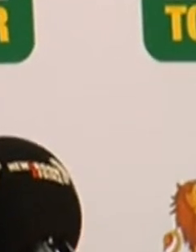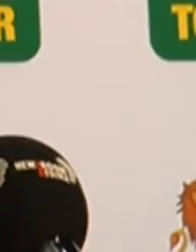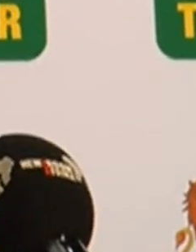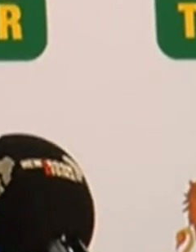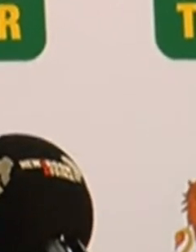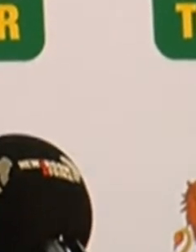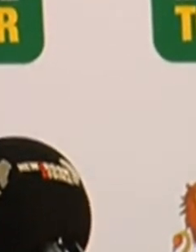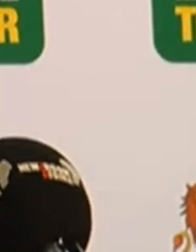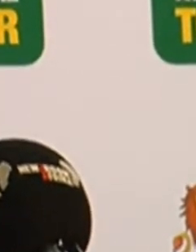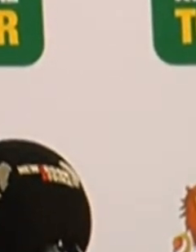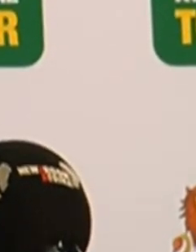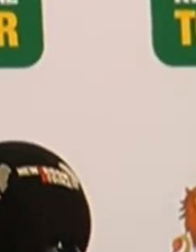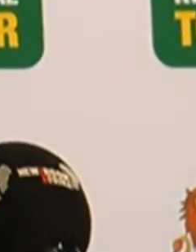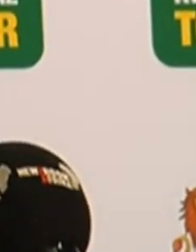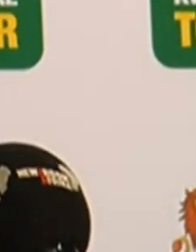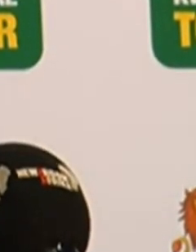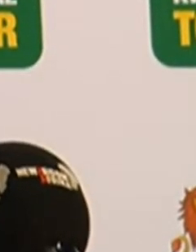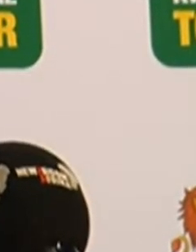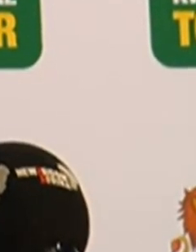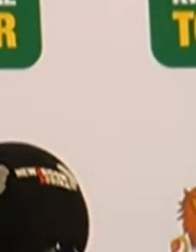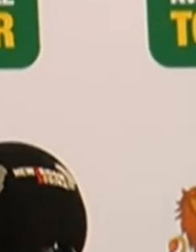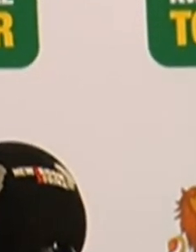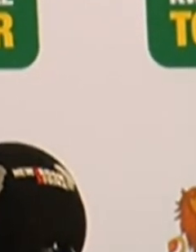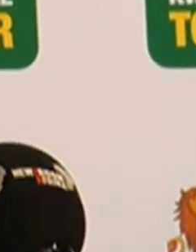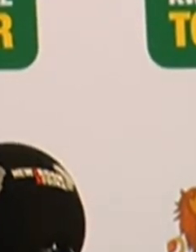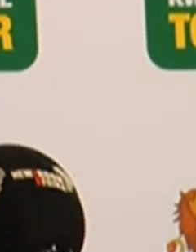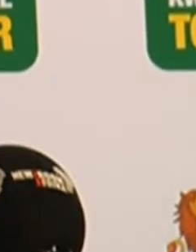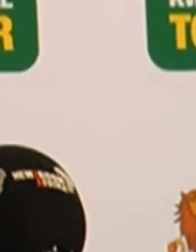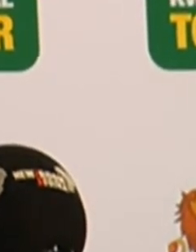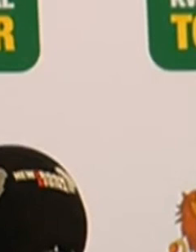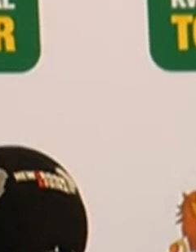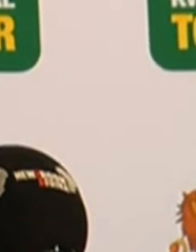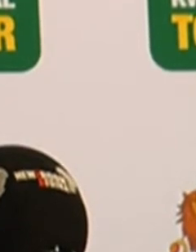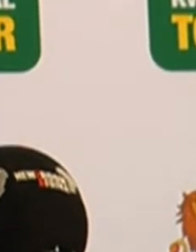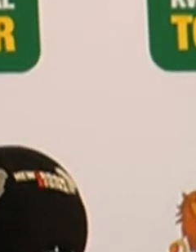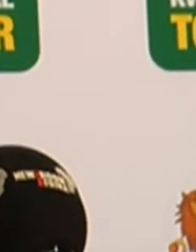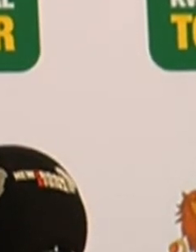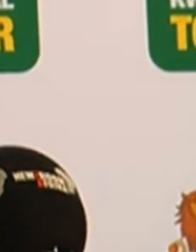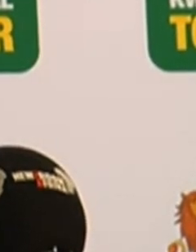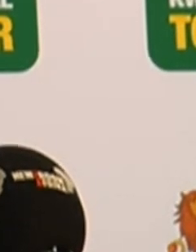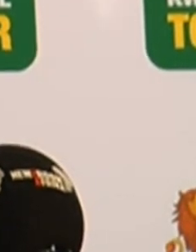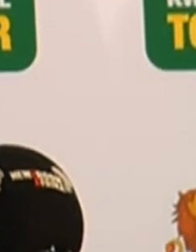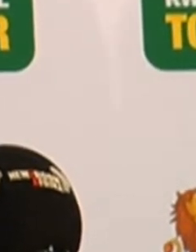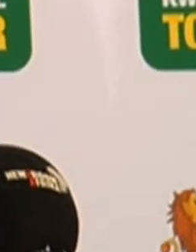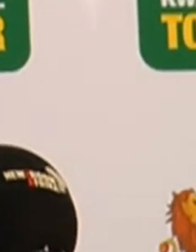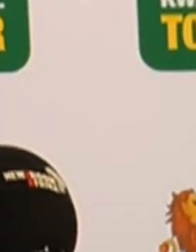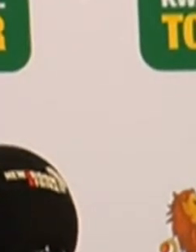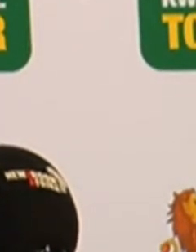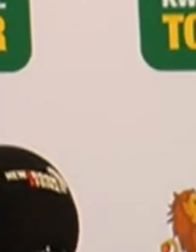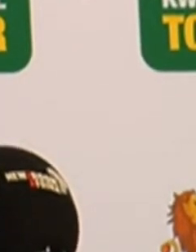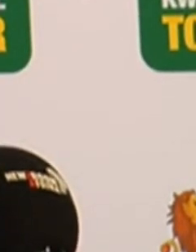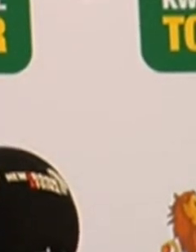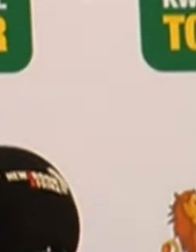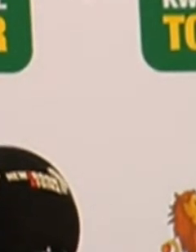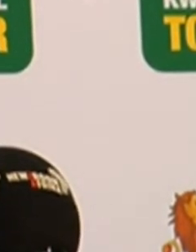assisting companies to assess their damage and make applications